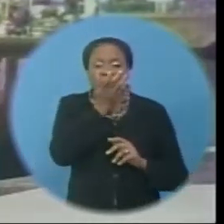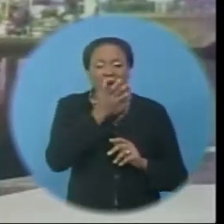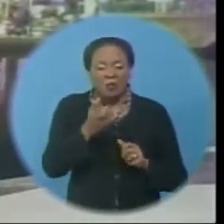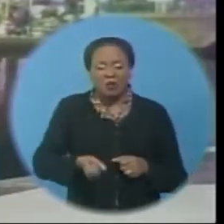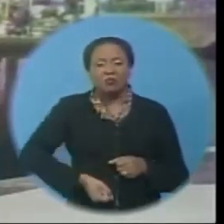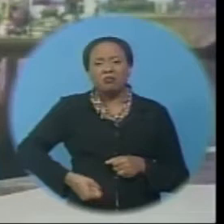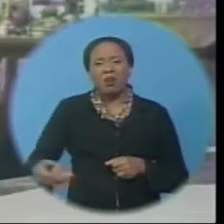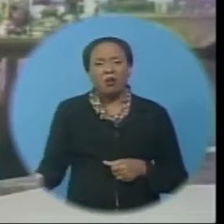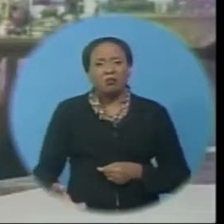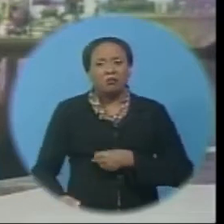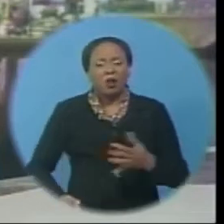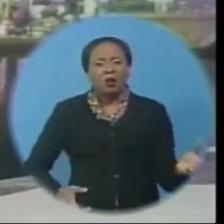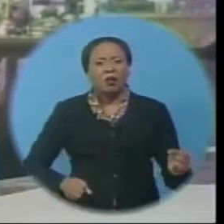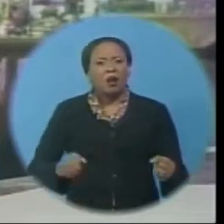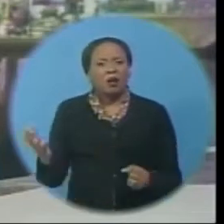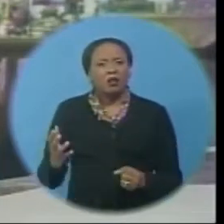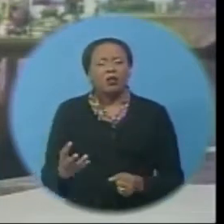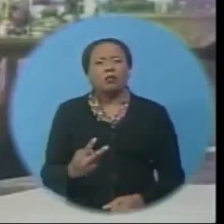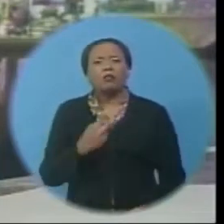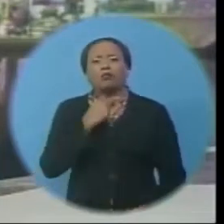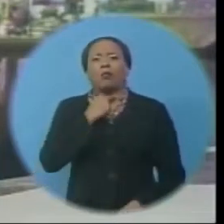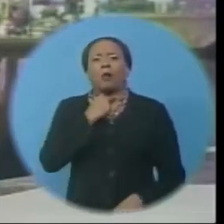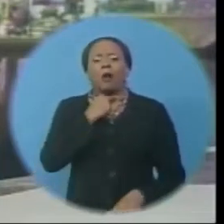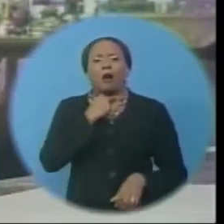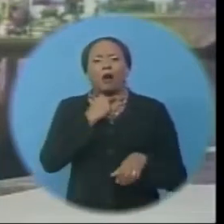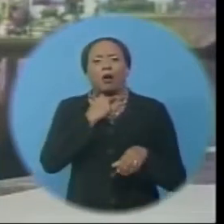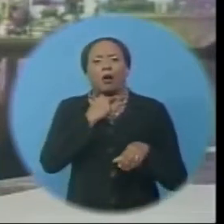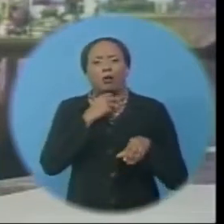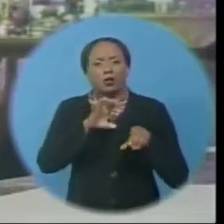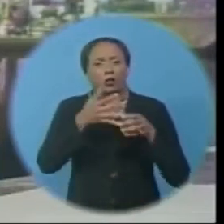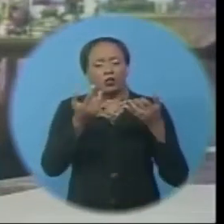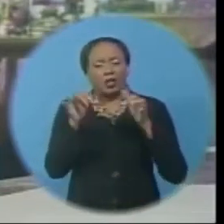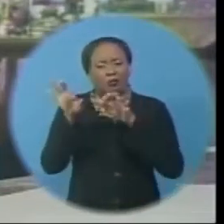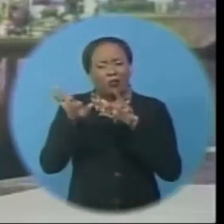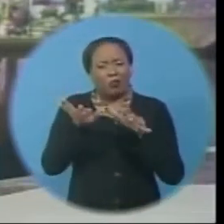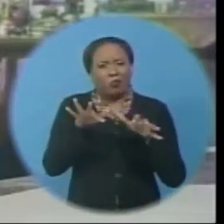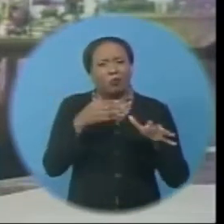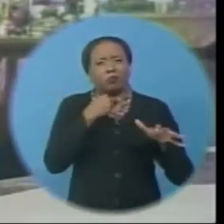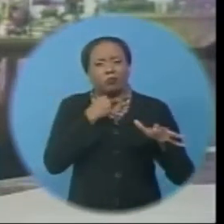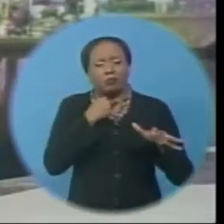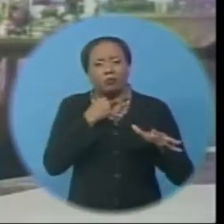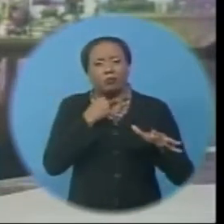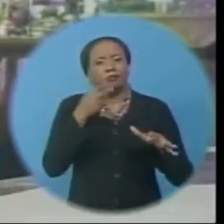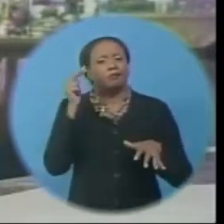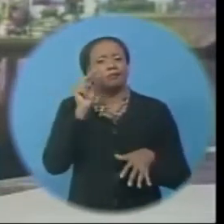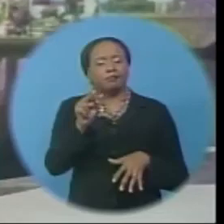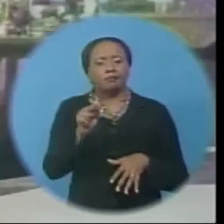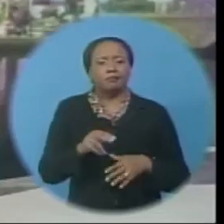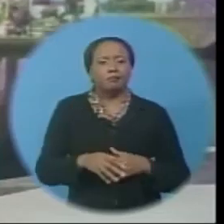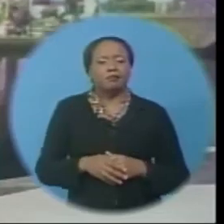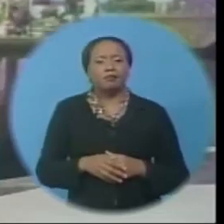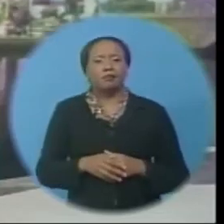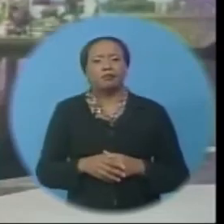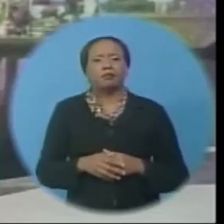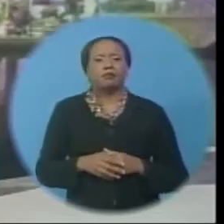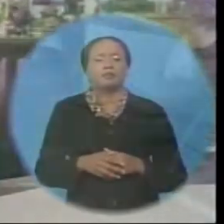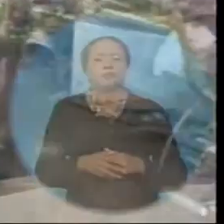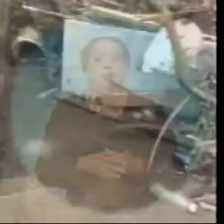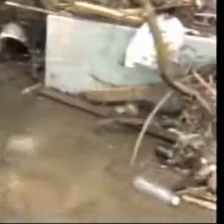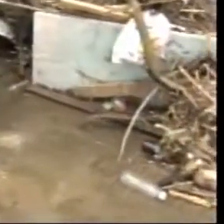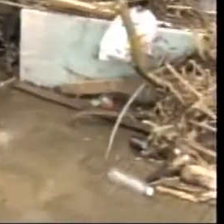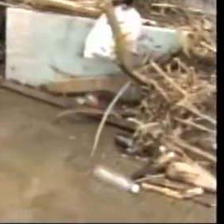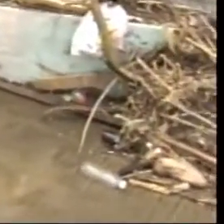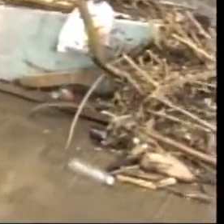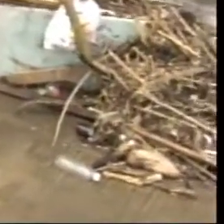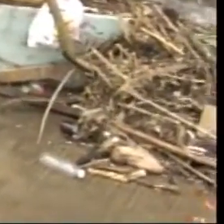He made the comment as he toured one of the hardest hit parts of St. Peter. Sharika Griffith tells us more. As the